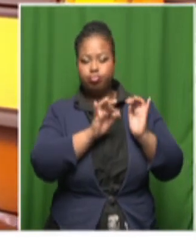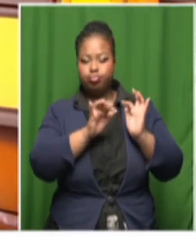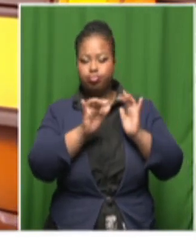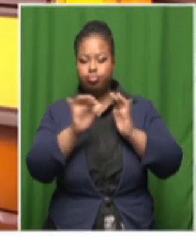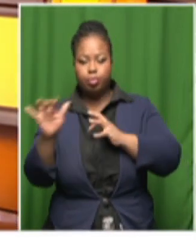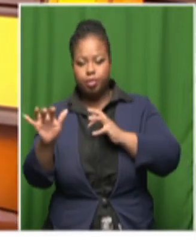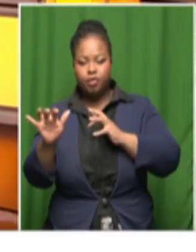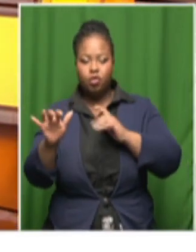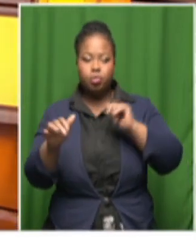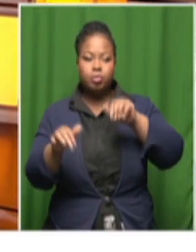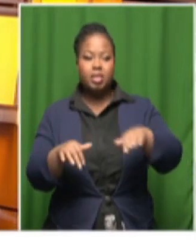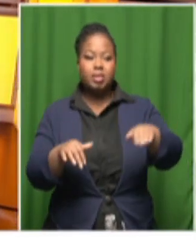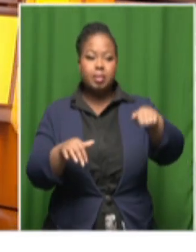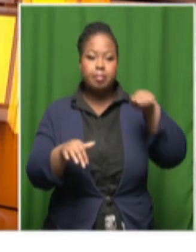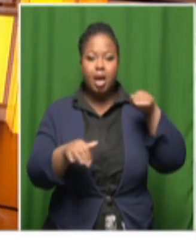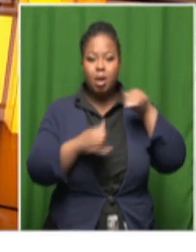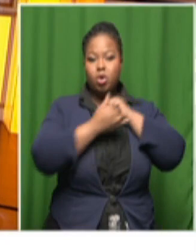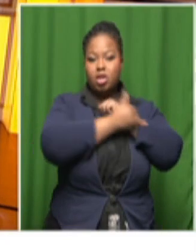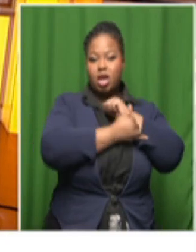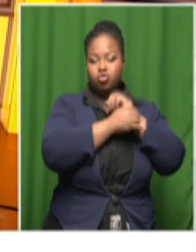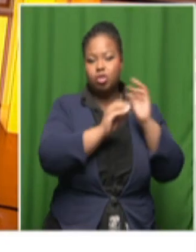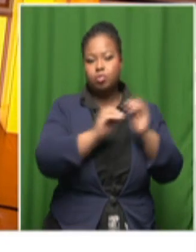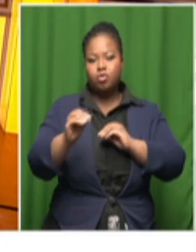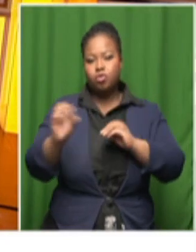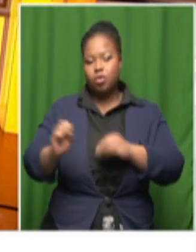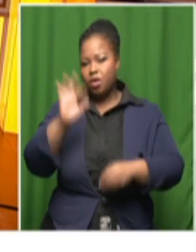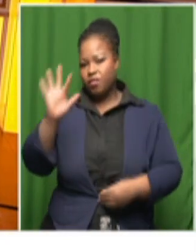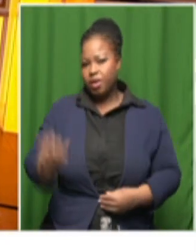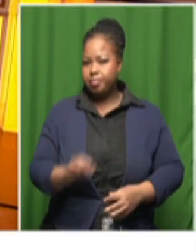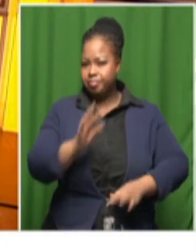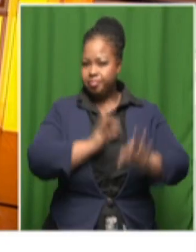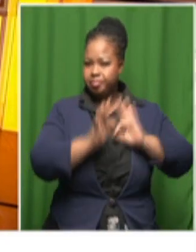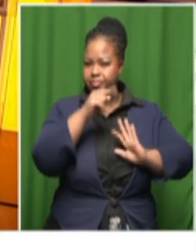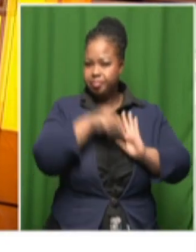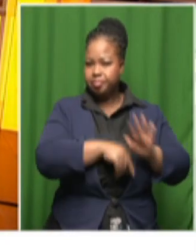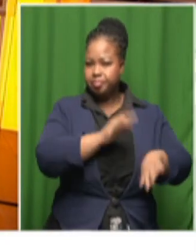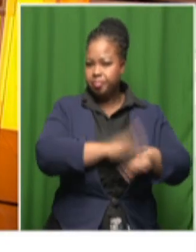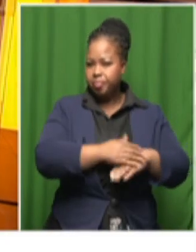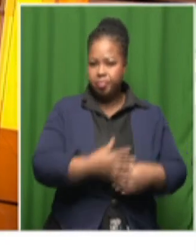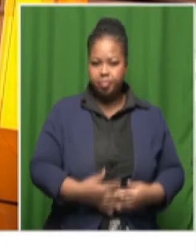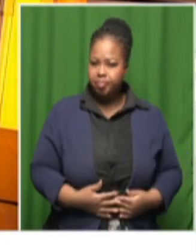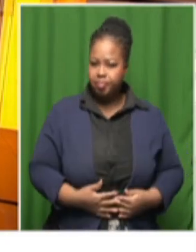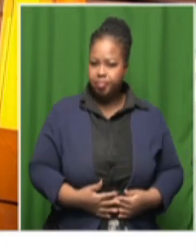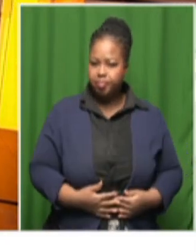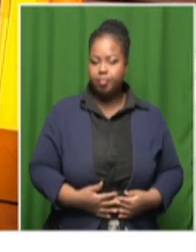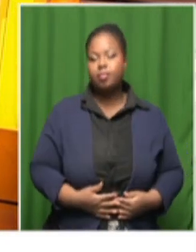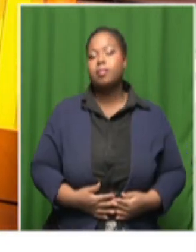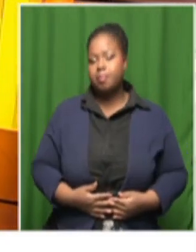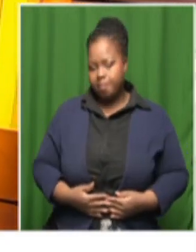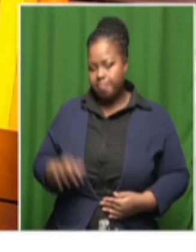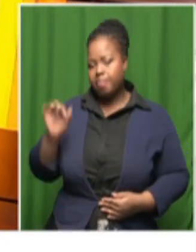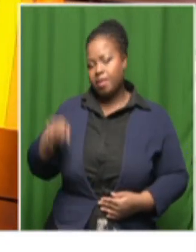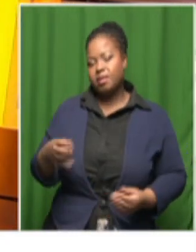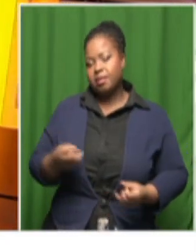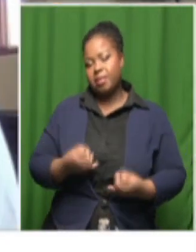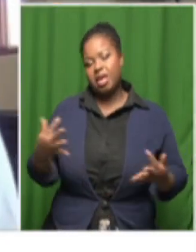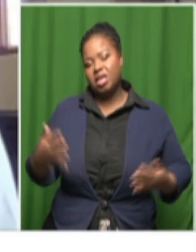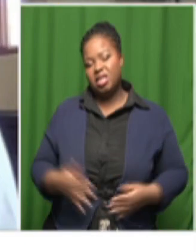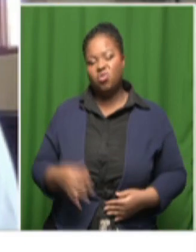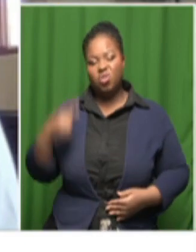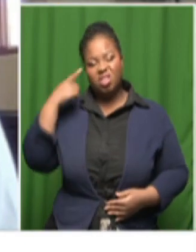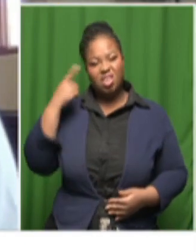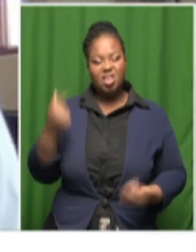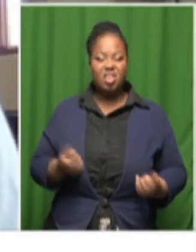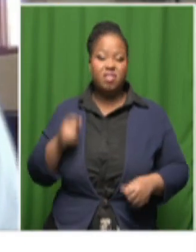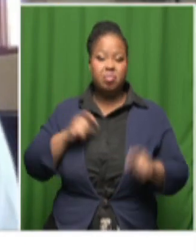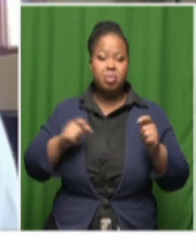Africa context. Speak to us more about this. Yeah, so there's a perception that unlawful